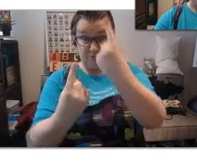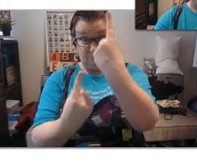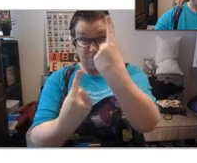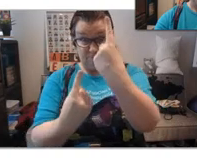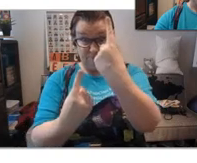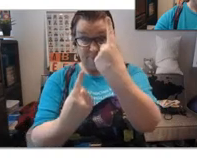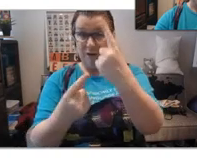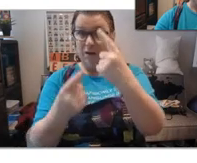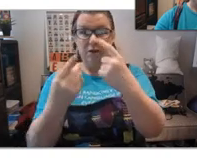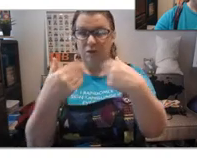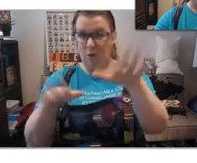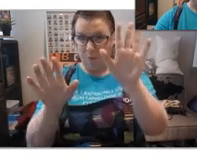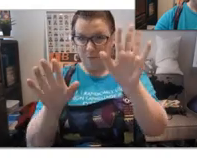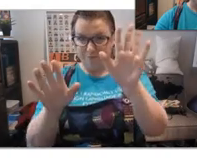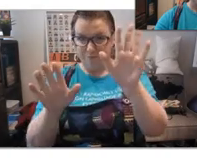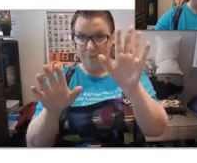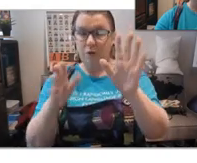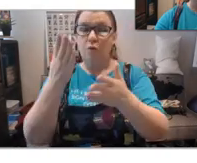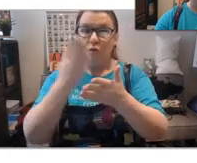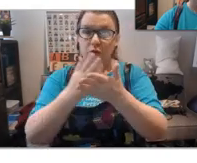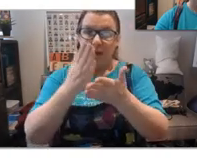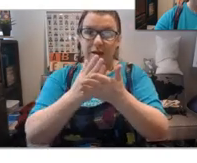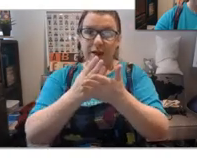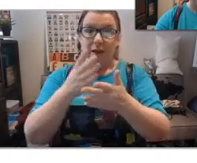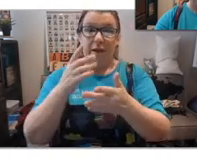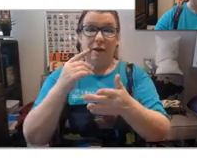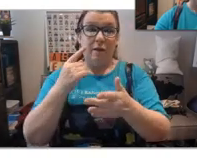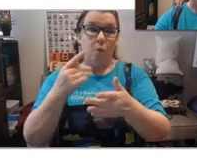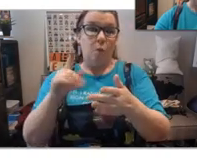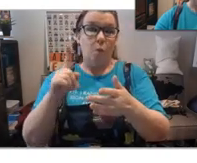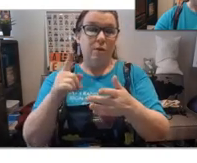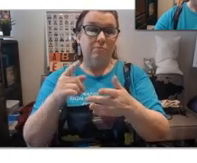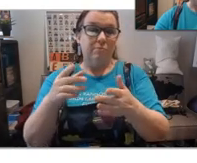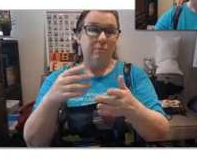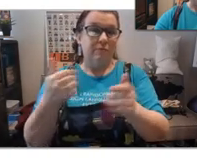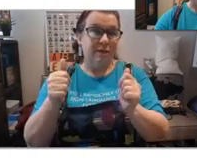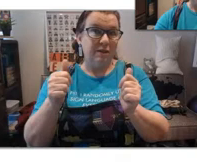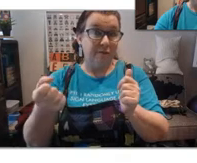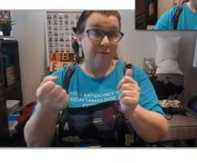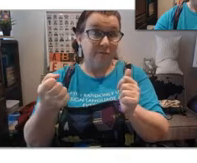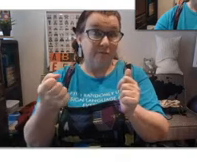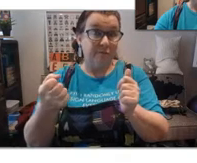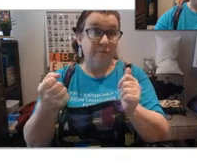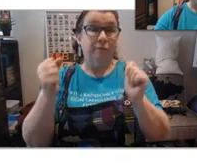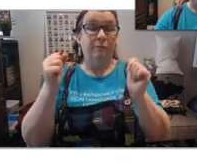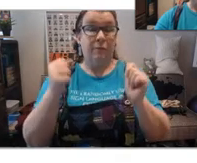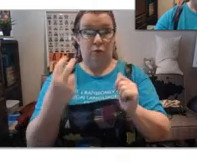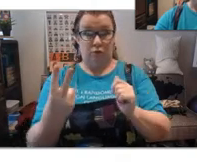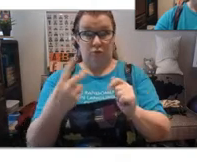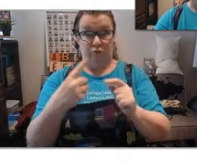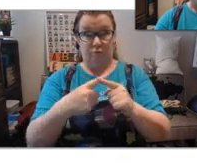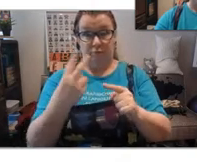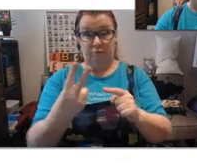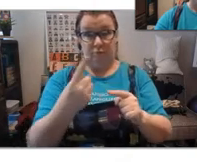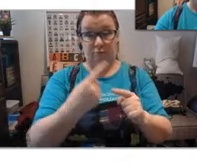have we done? Because 2 divided by 2 really just equals 1. So it's gone. We've cancelled. Really, we can do it a quicker way because